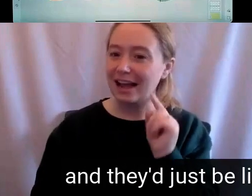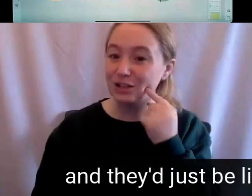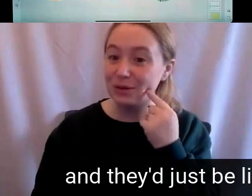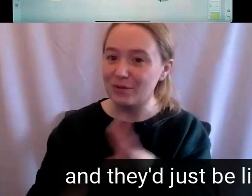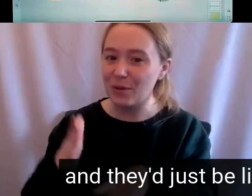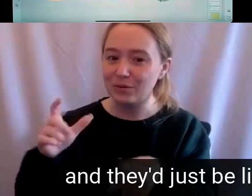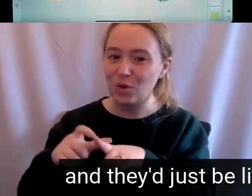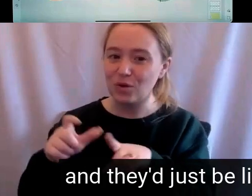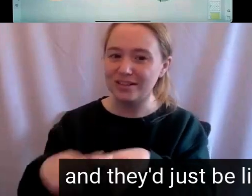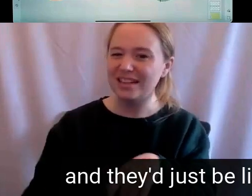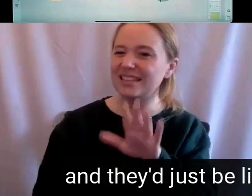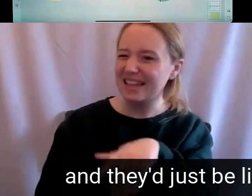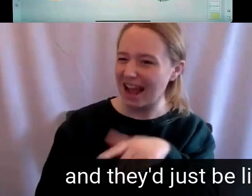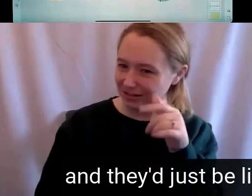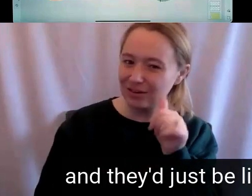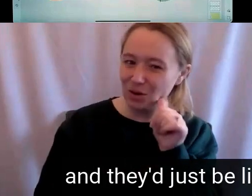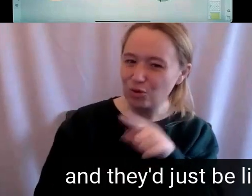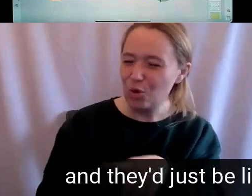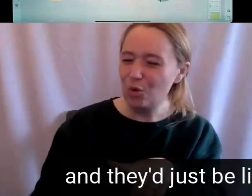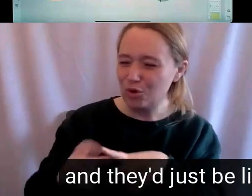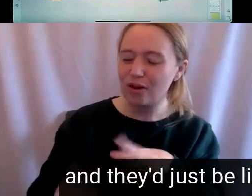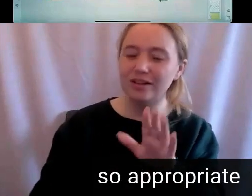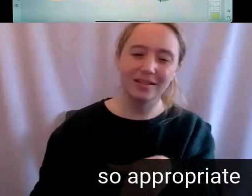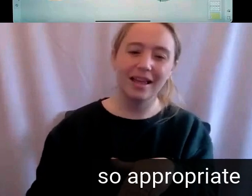like. And they'd just be like, see, told you I know her. You know, so